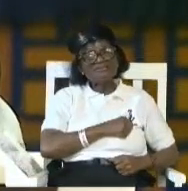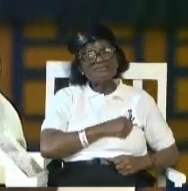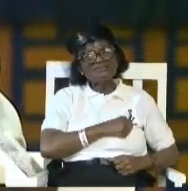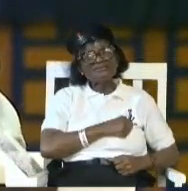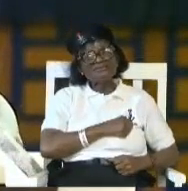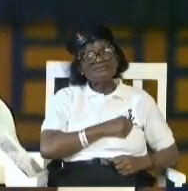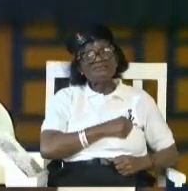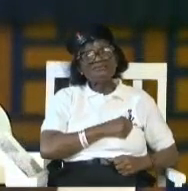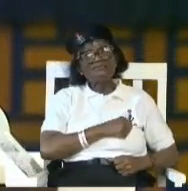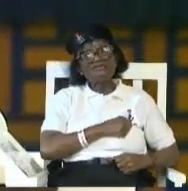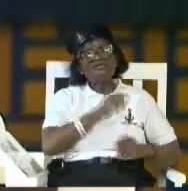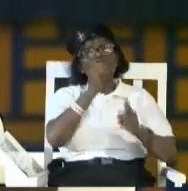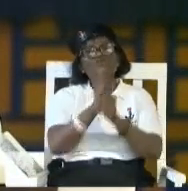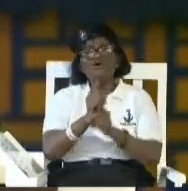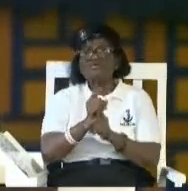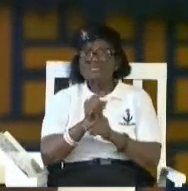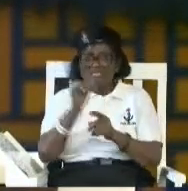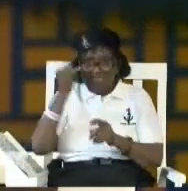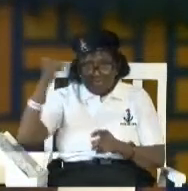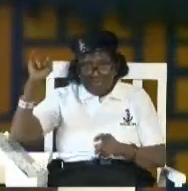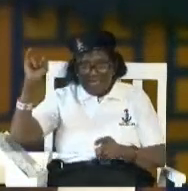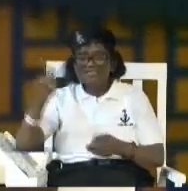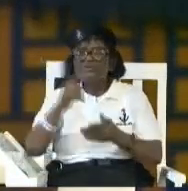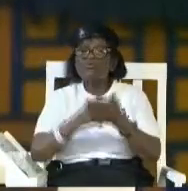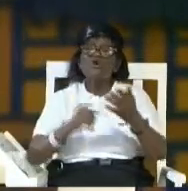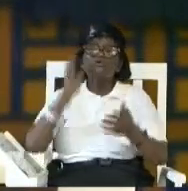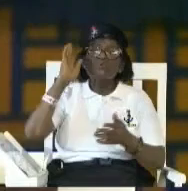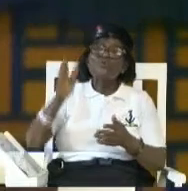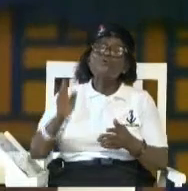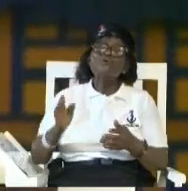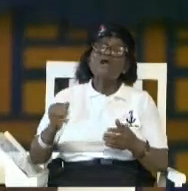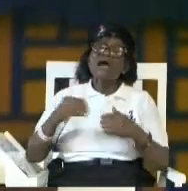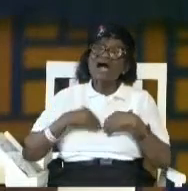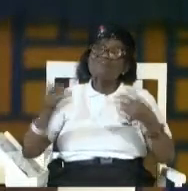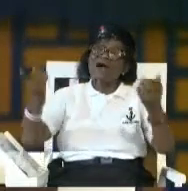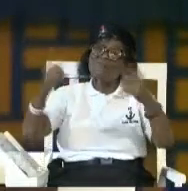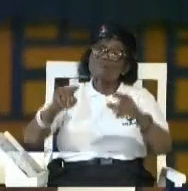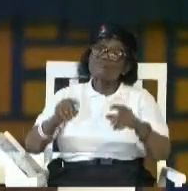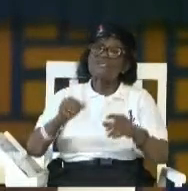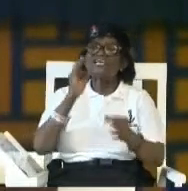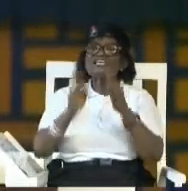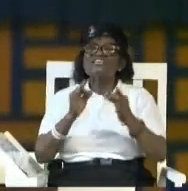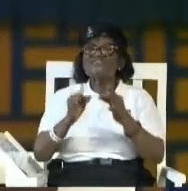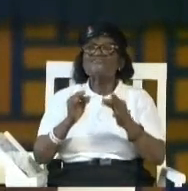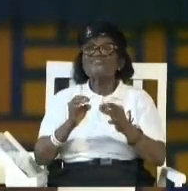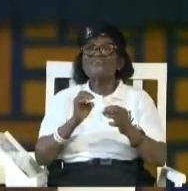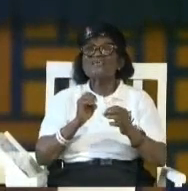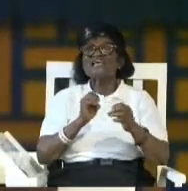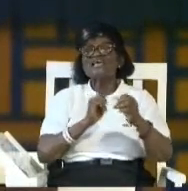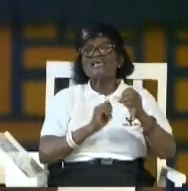Just imagine what could have happened if Elisha got angry.